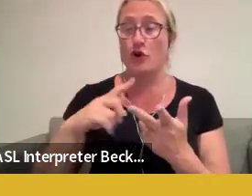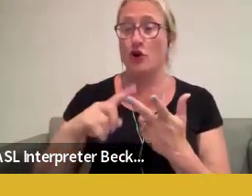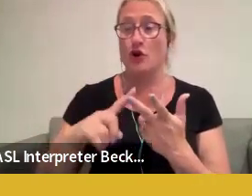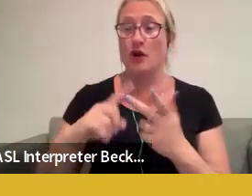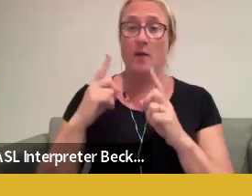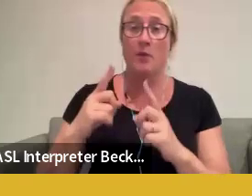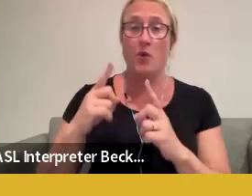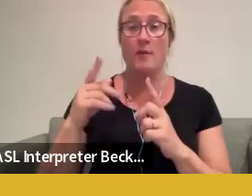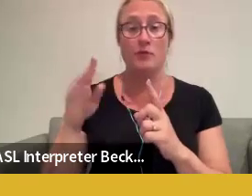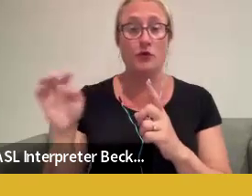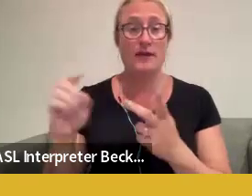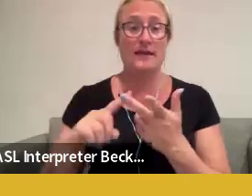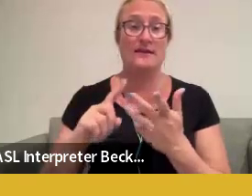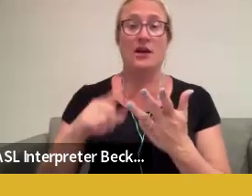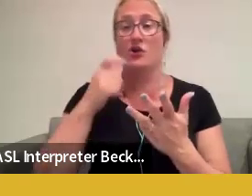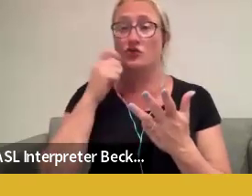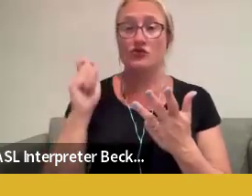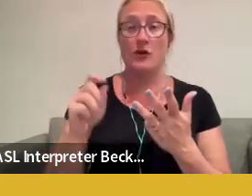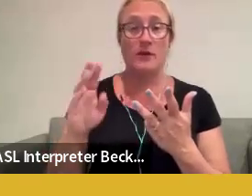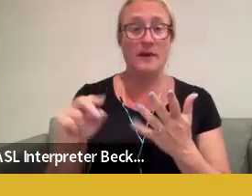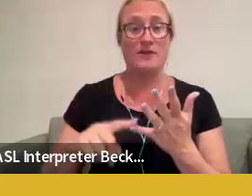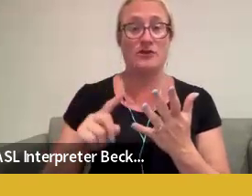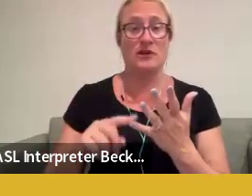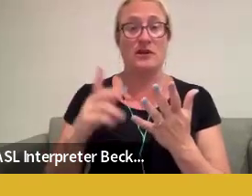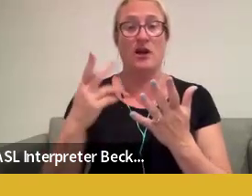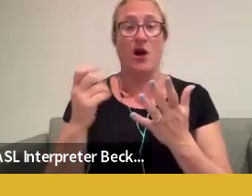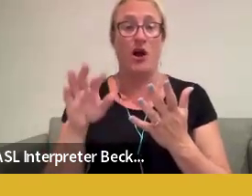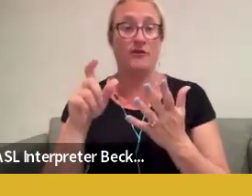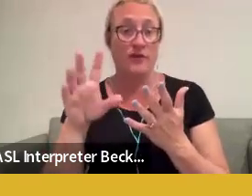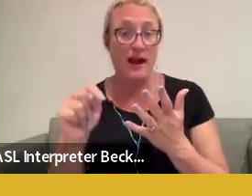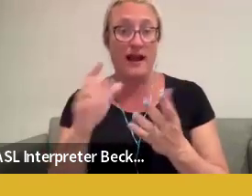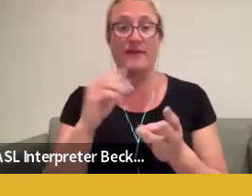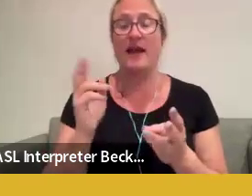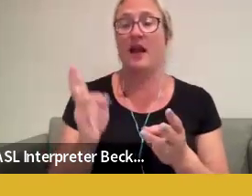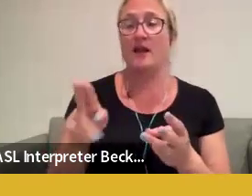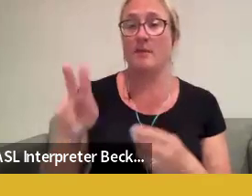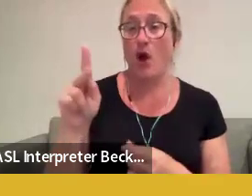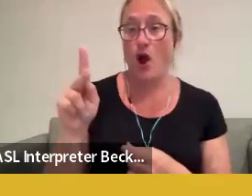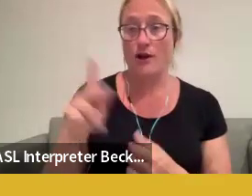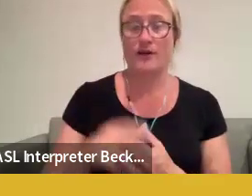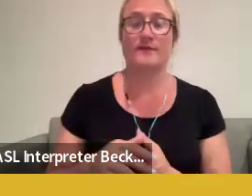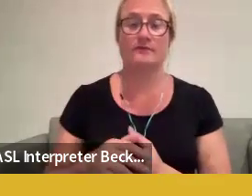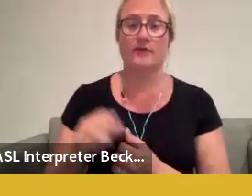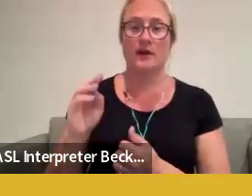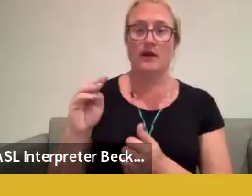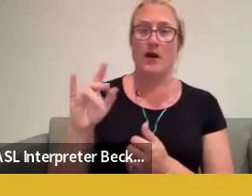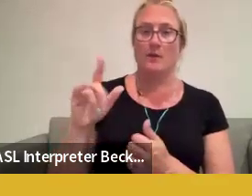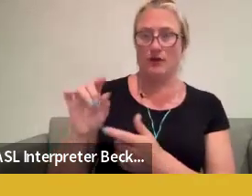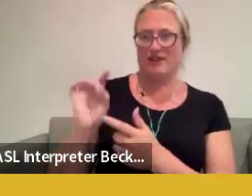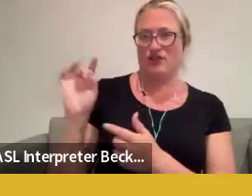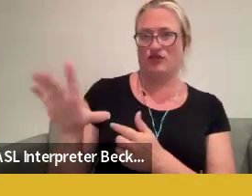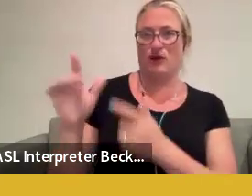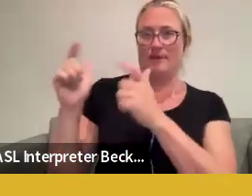Strawberry Mansion, Hart Ramp, and Hunting Park. Maria just dropped the link in the chat to explore the heat